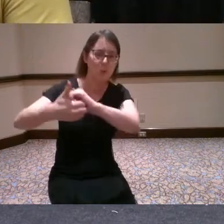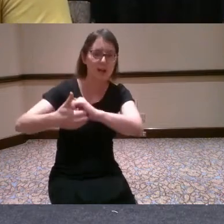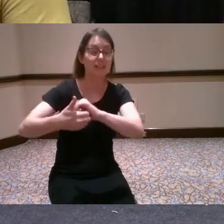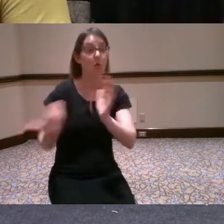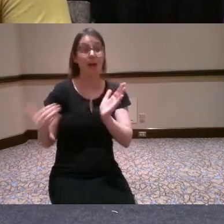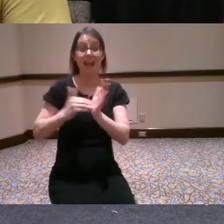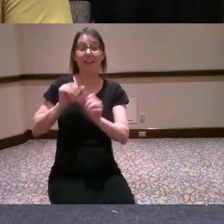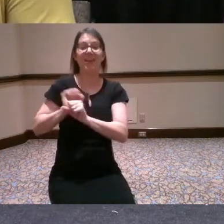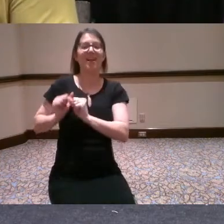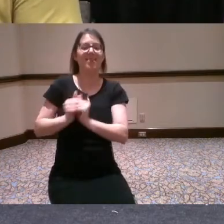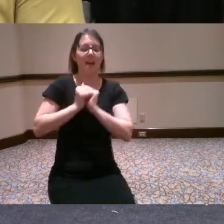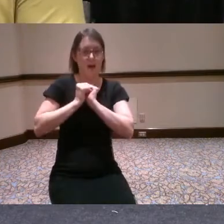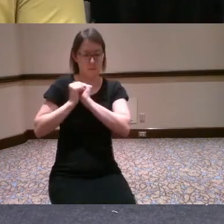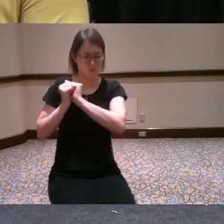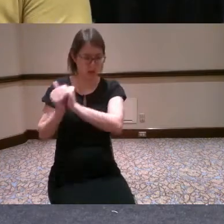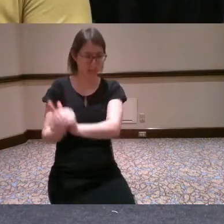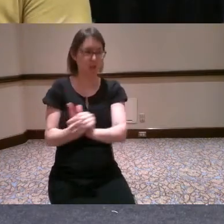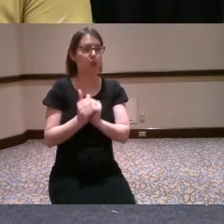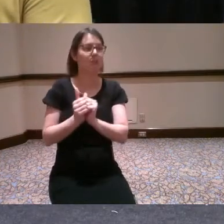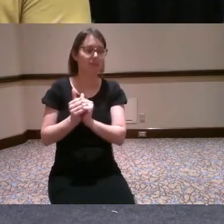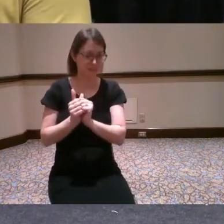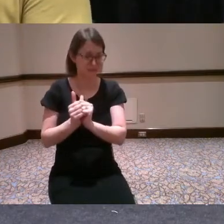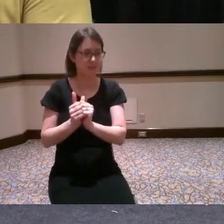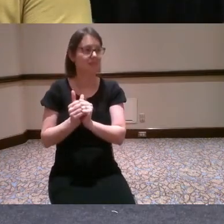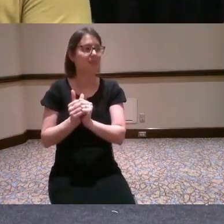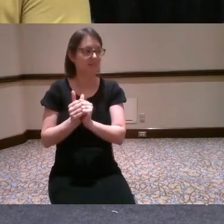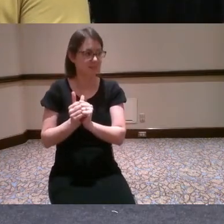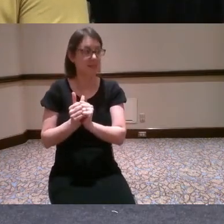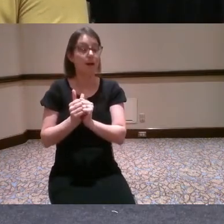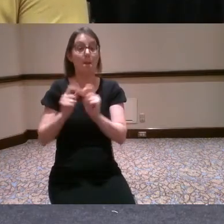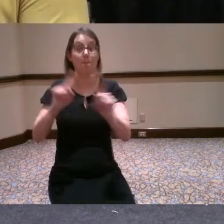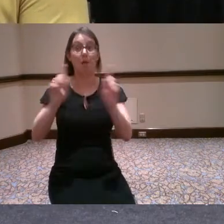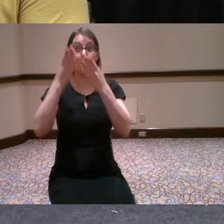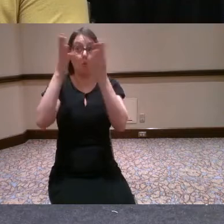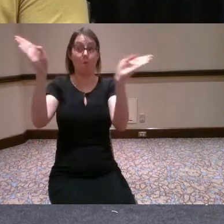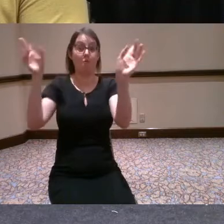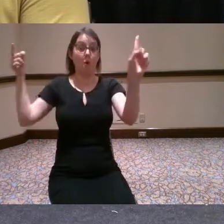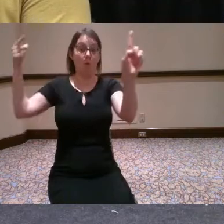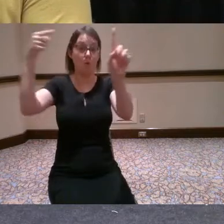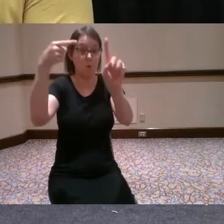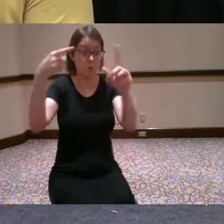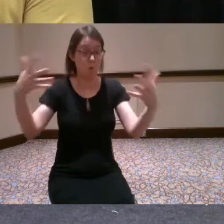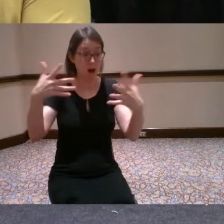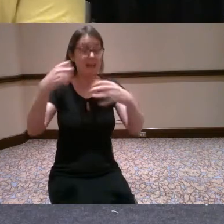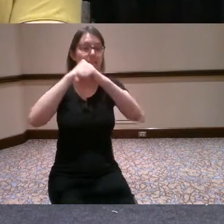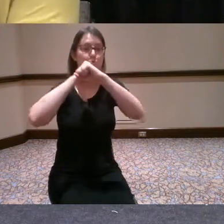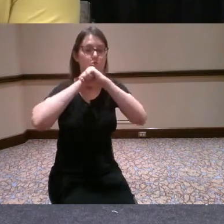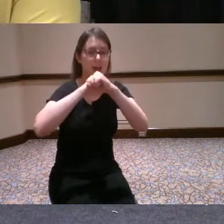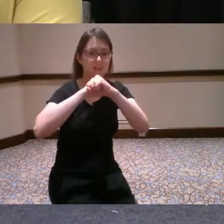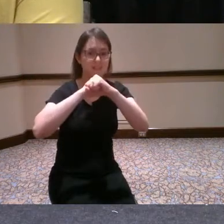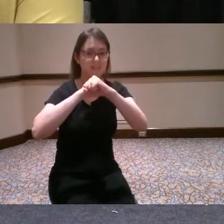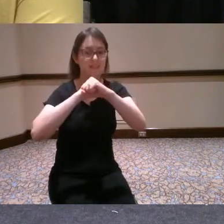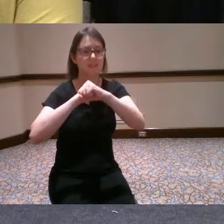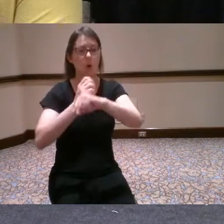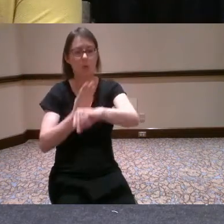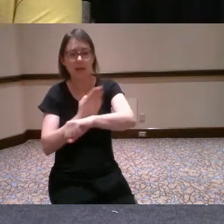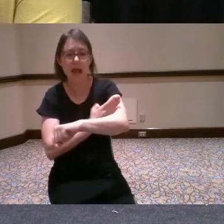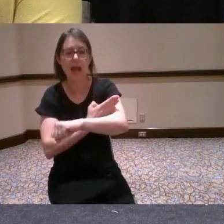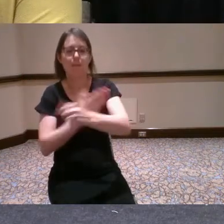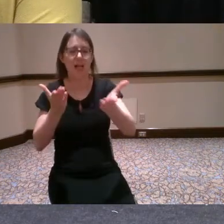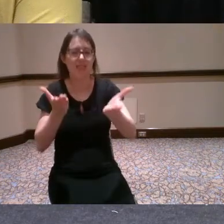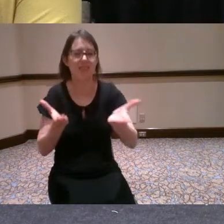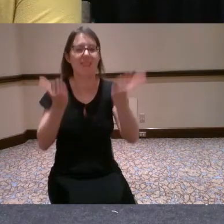was their collaboration under the umbrella of how do we protect, enable, and lift up people of